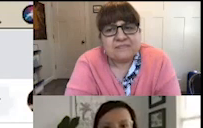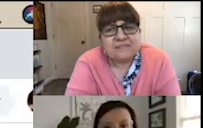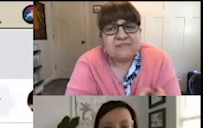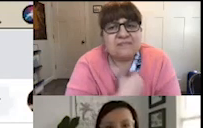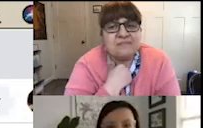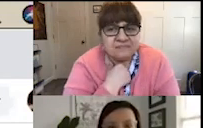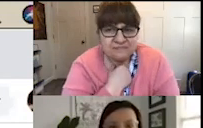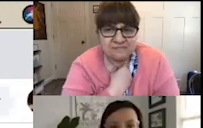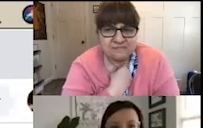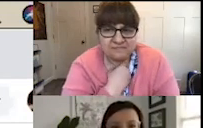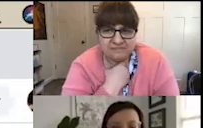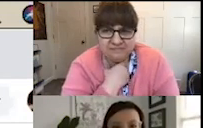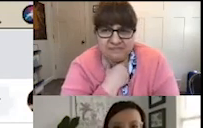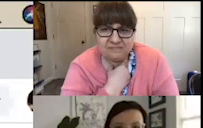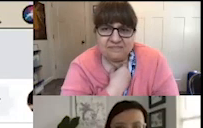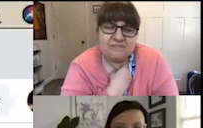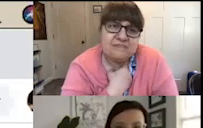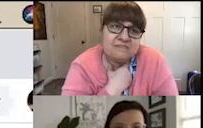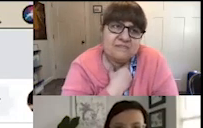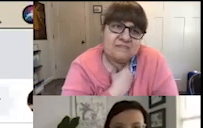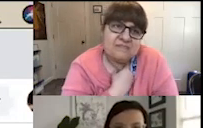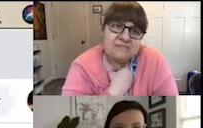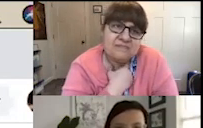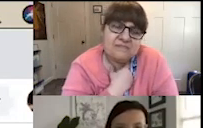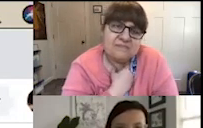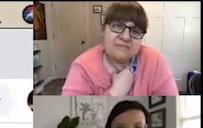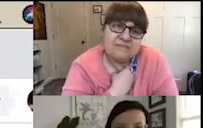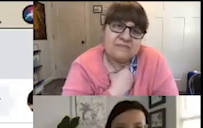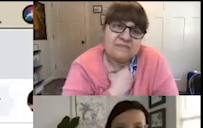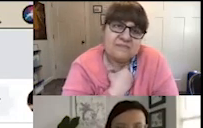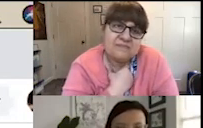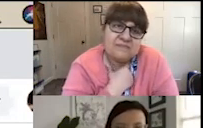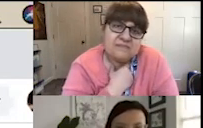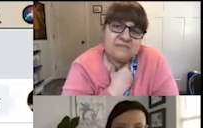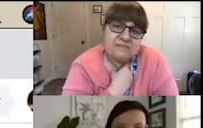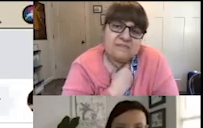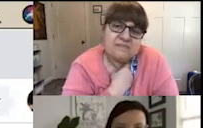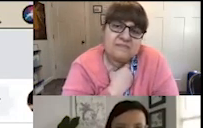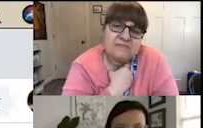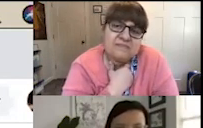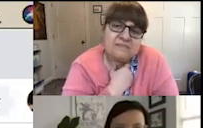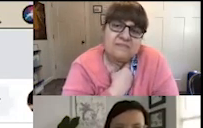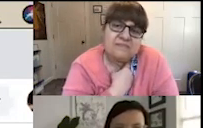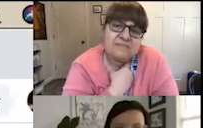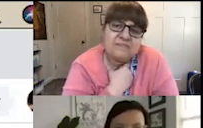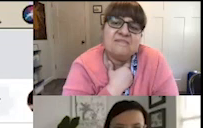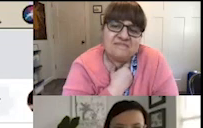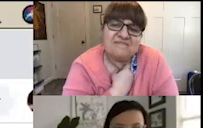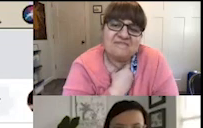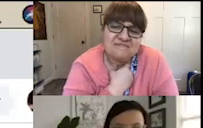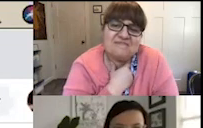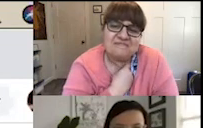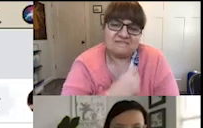is that particularly with regards to knowledge and artifactual creation or making, is